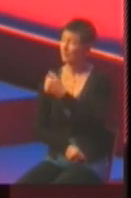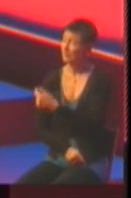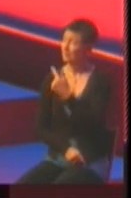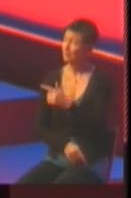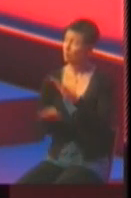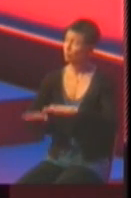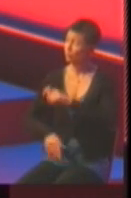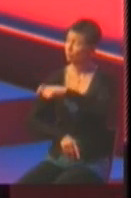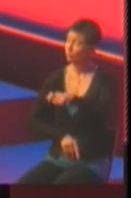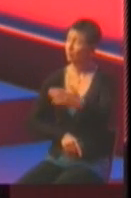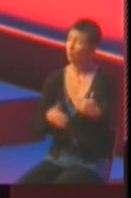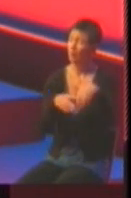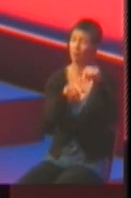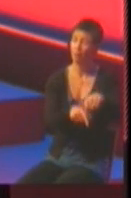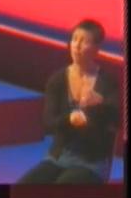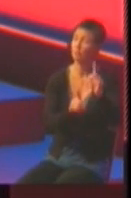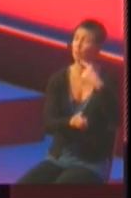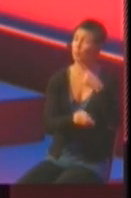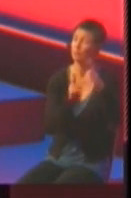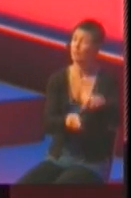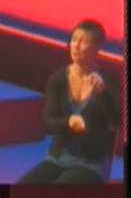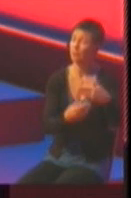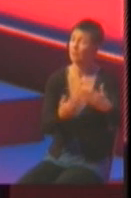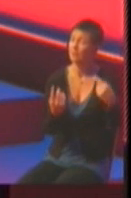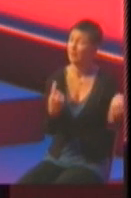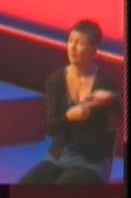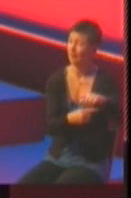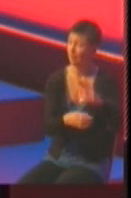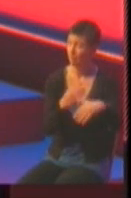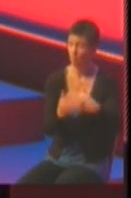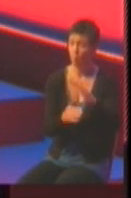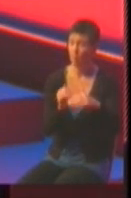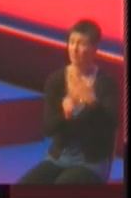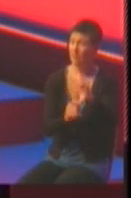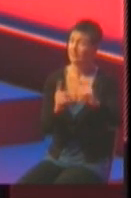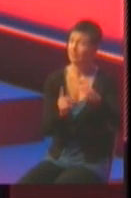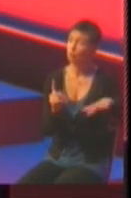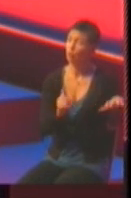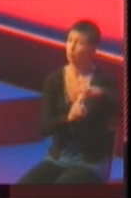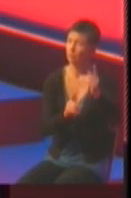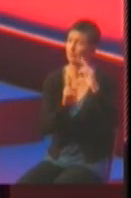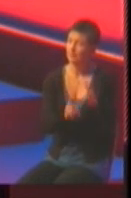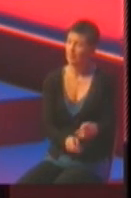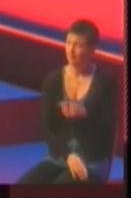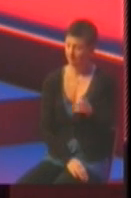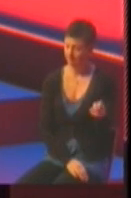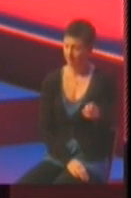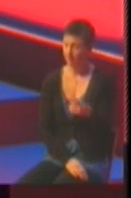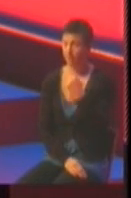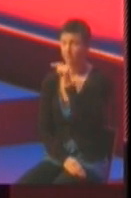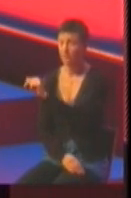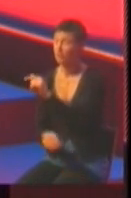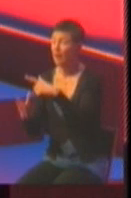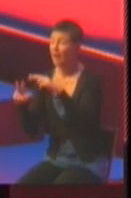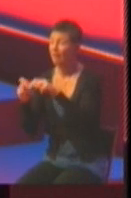British citizens were among the casualties from over 90 countries. The war in Afghanistan is